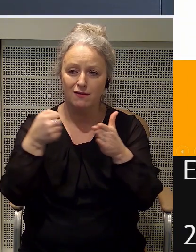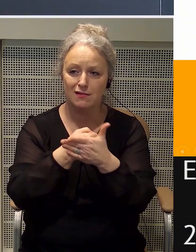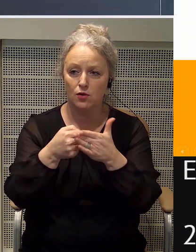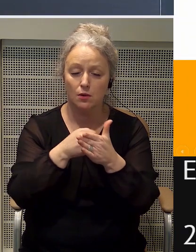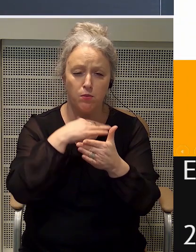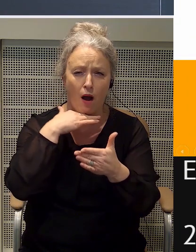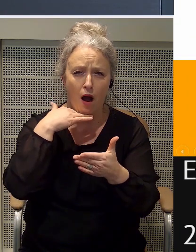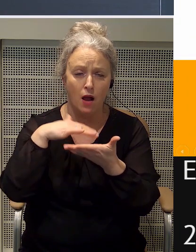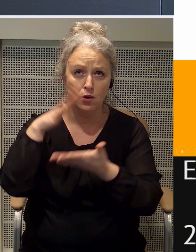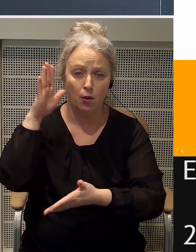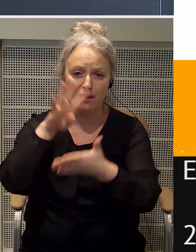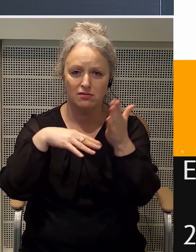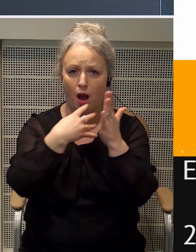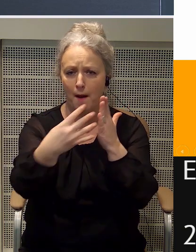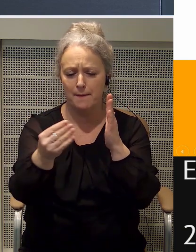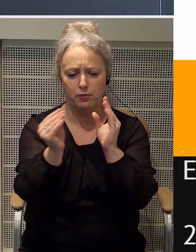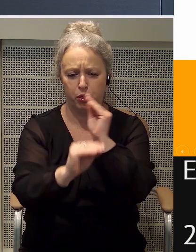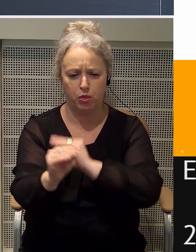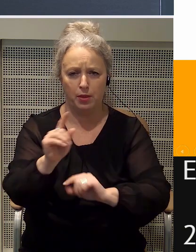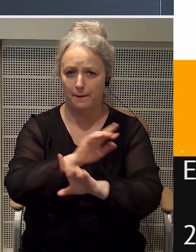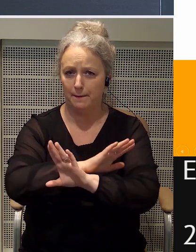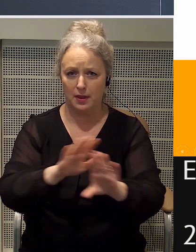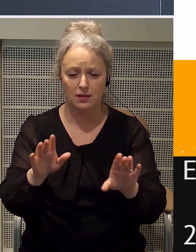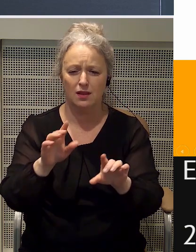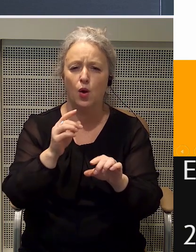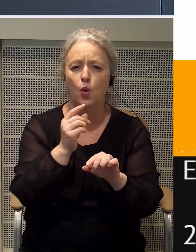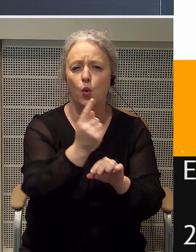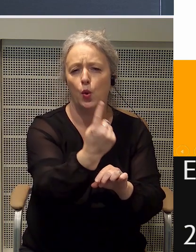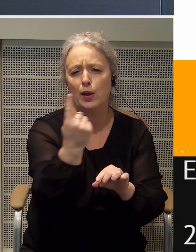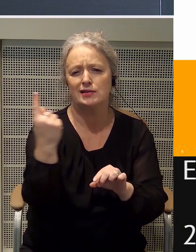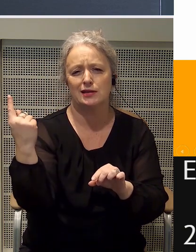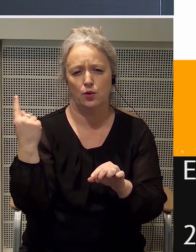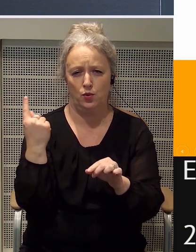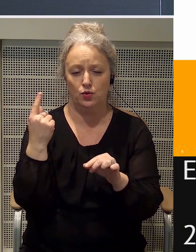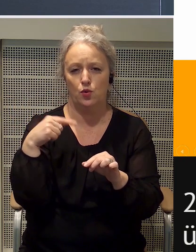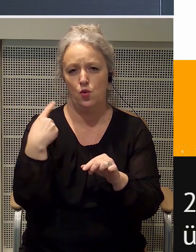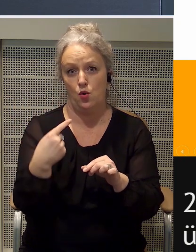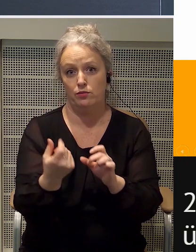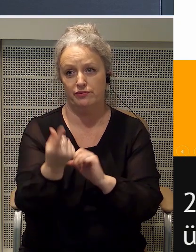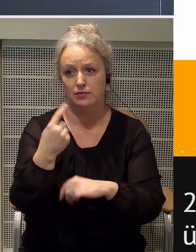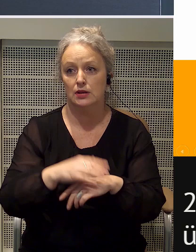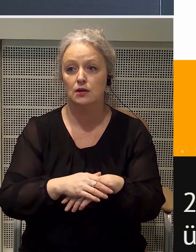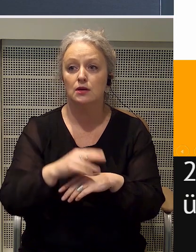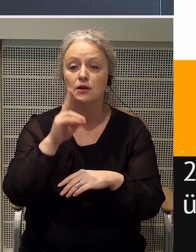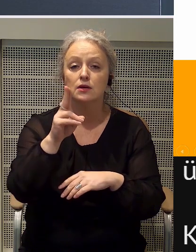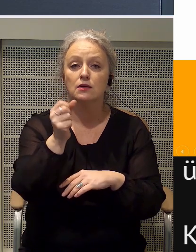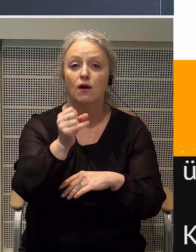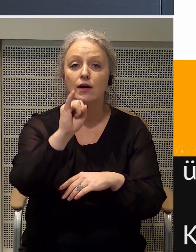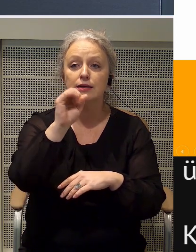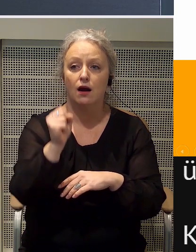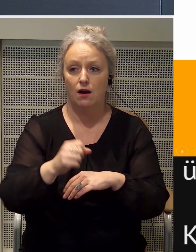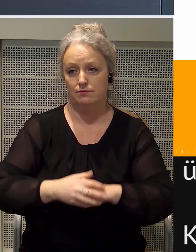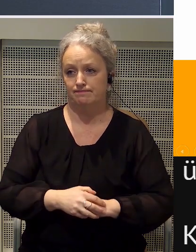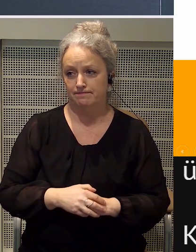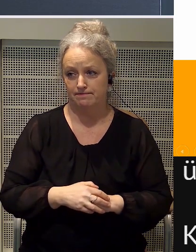No, talking about this year, we have such a high number of applications that I didn't even prepare a table. Here